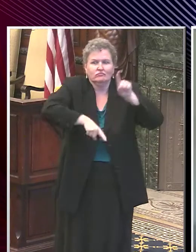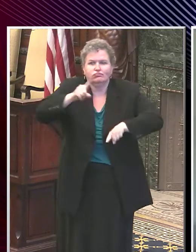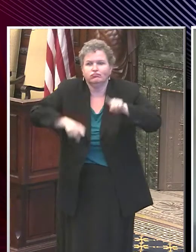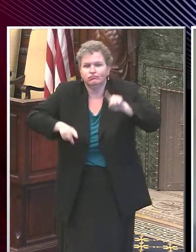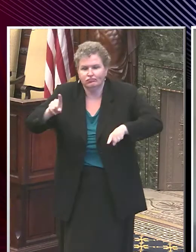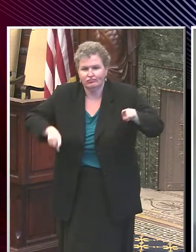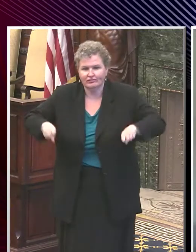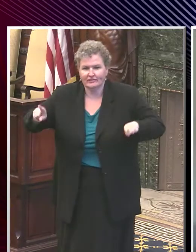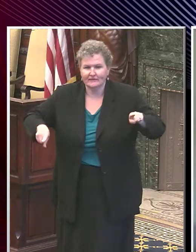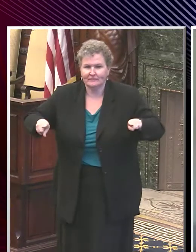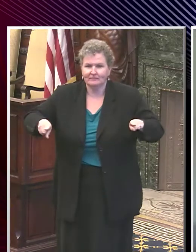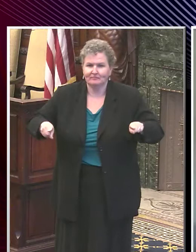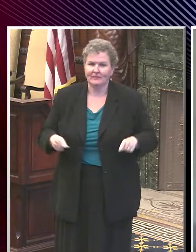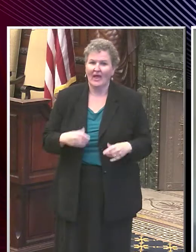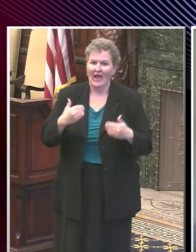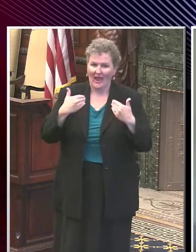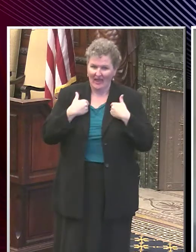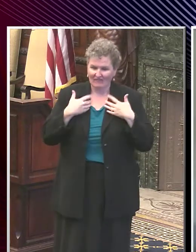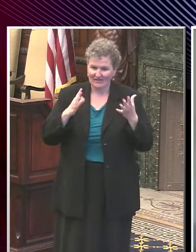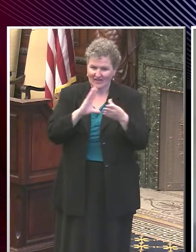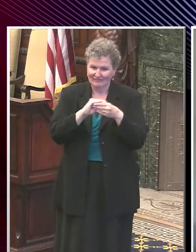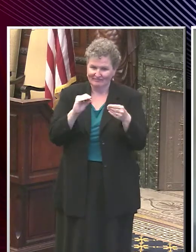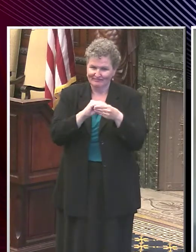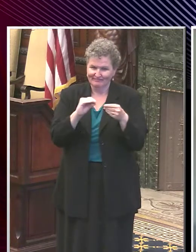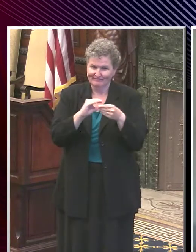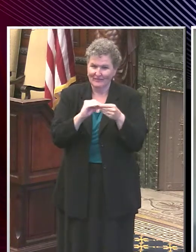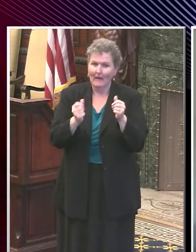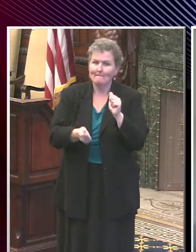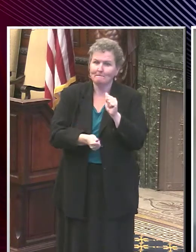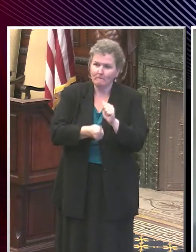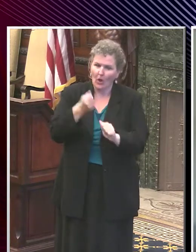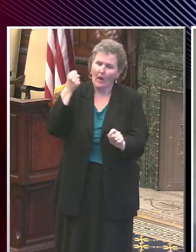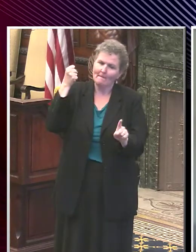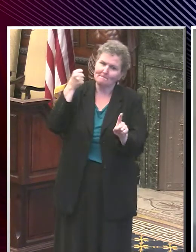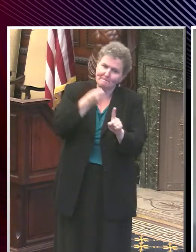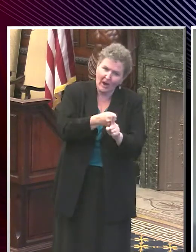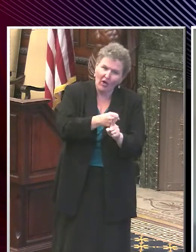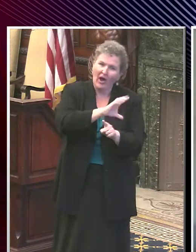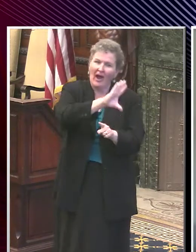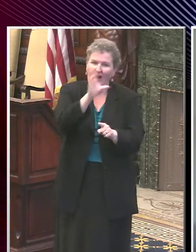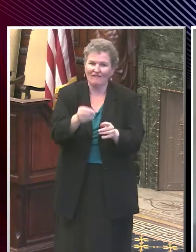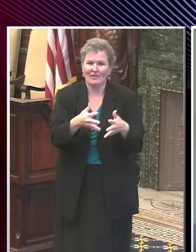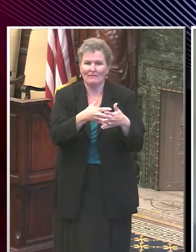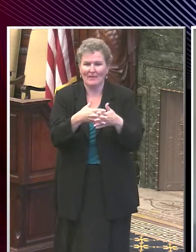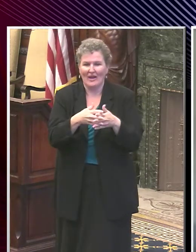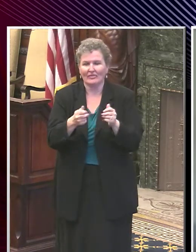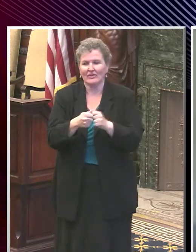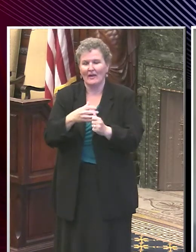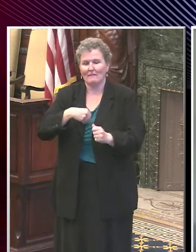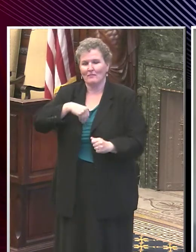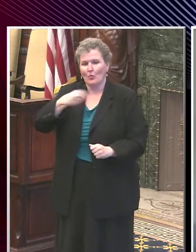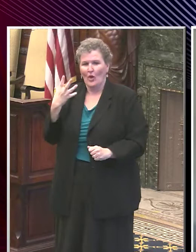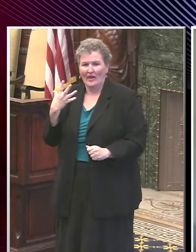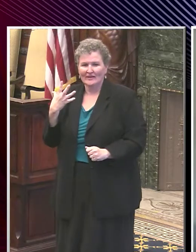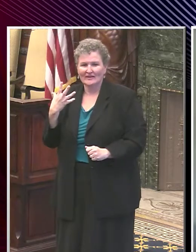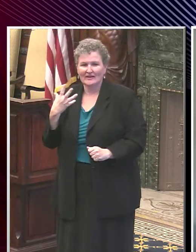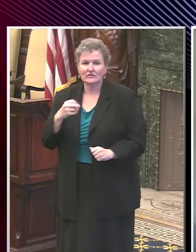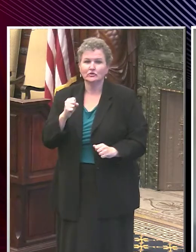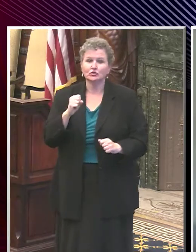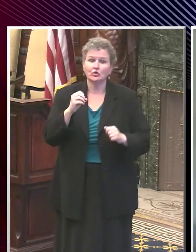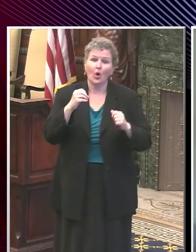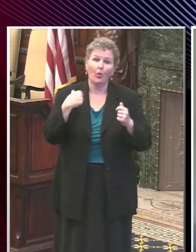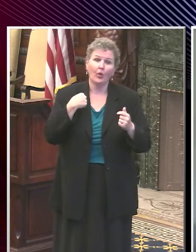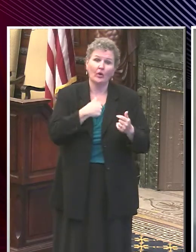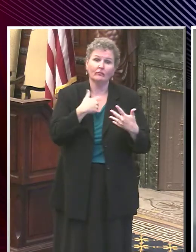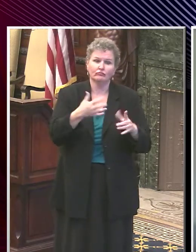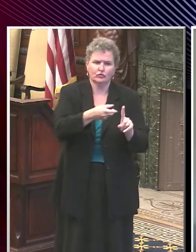this morning, much higher rates in African Americans than Caucasians. And so we recruited local